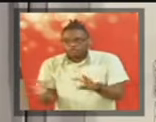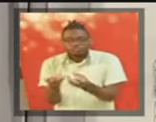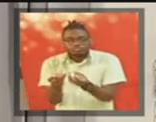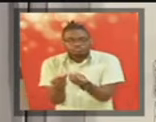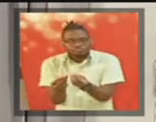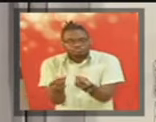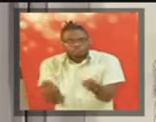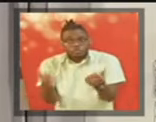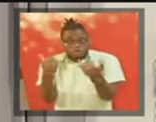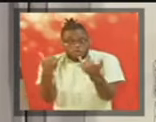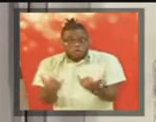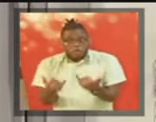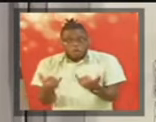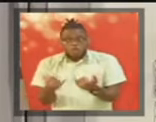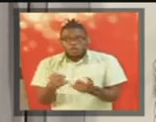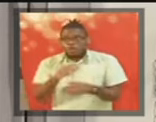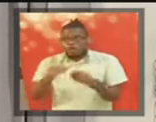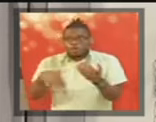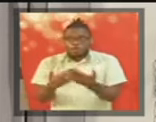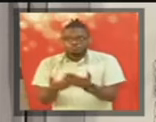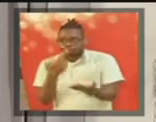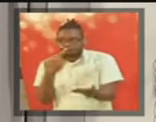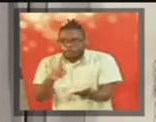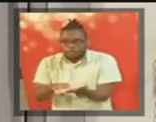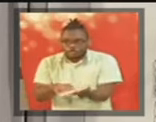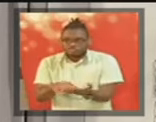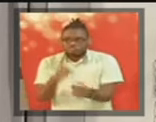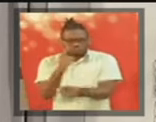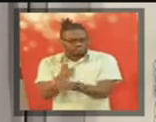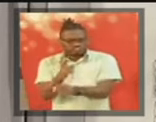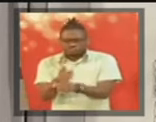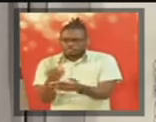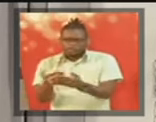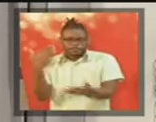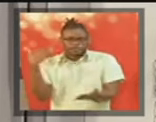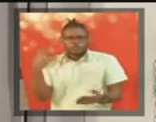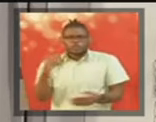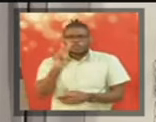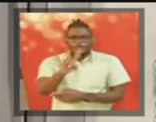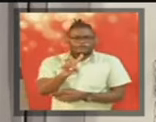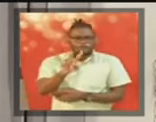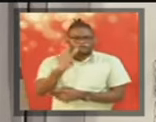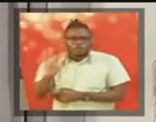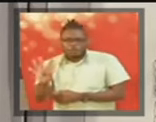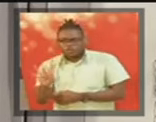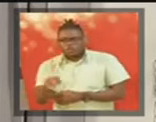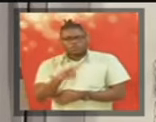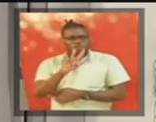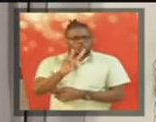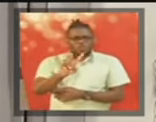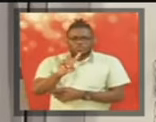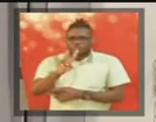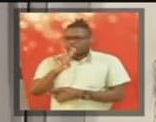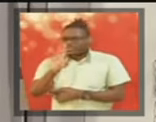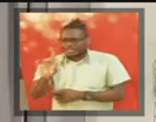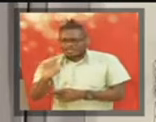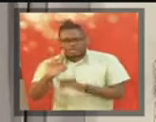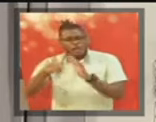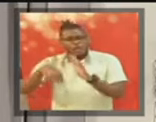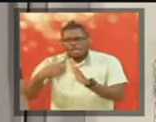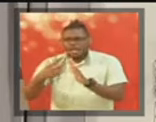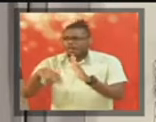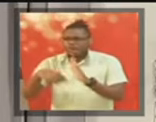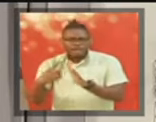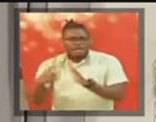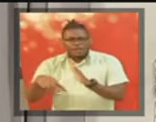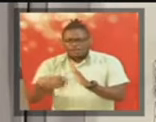48 hours. So the reporting is much better. The way the graphs are being generated are based on real time. So what you're seeing reporting in